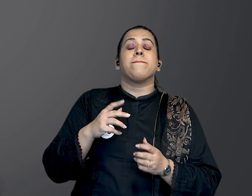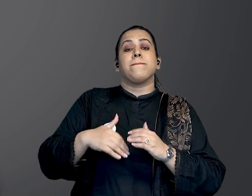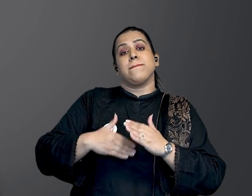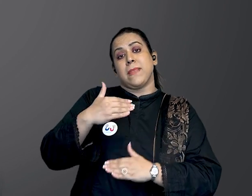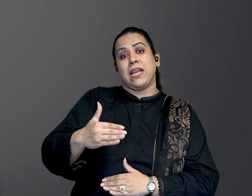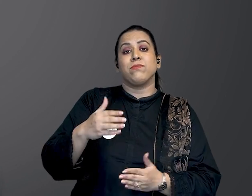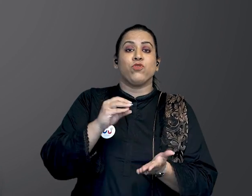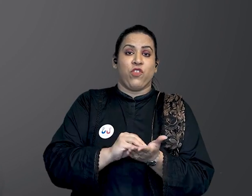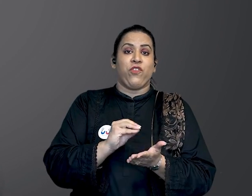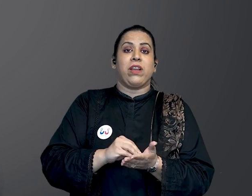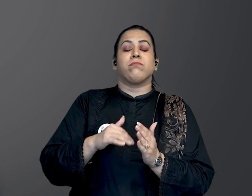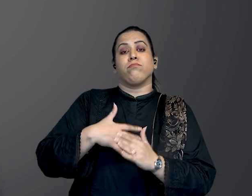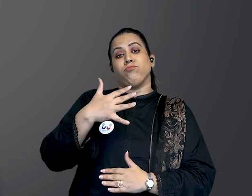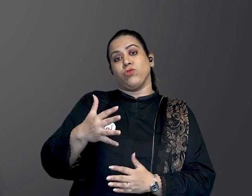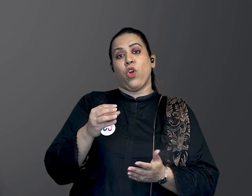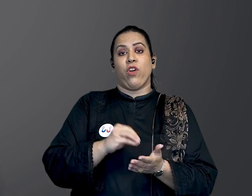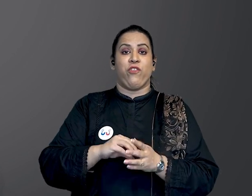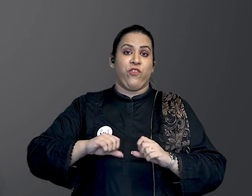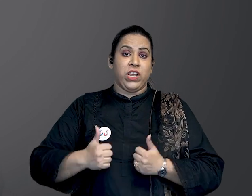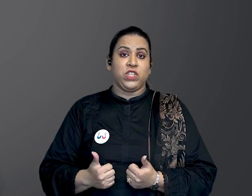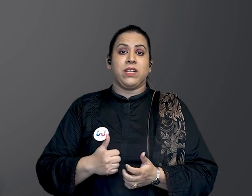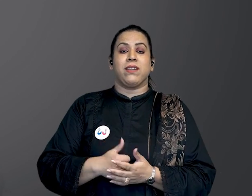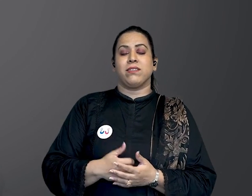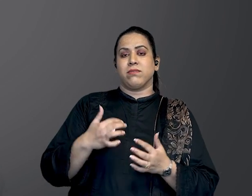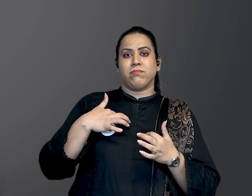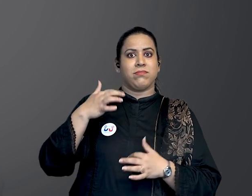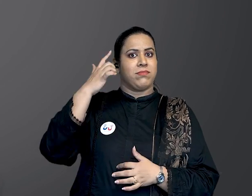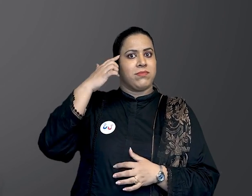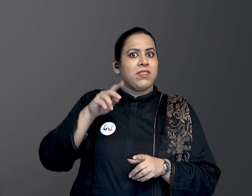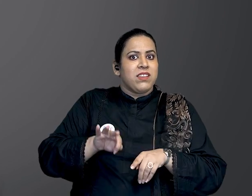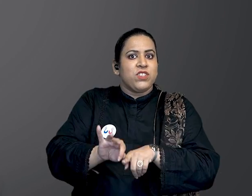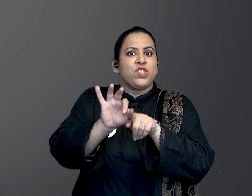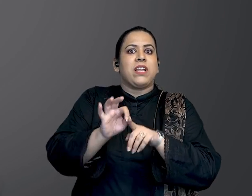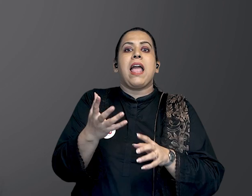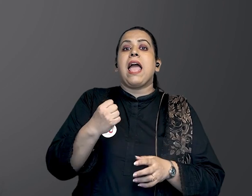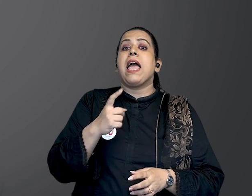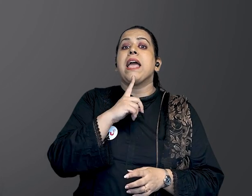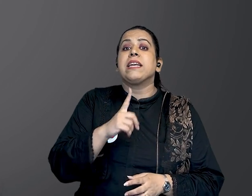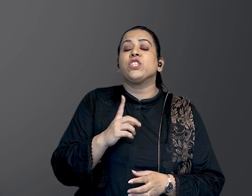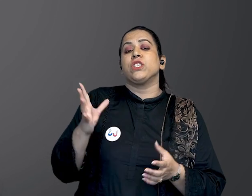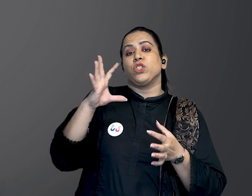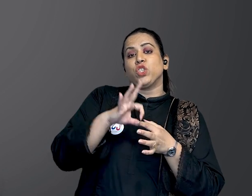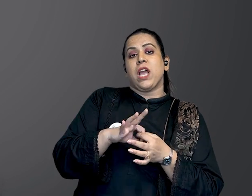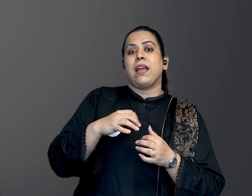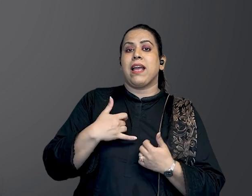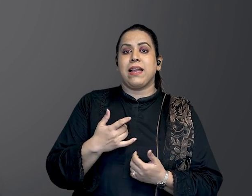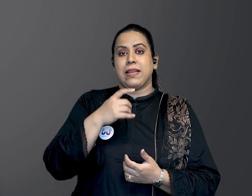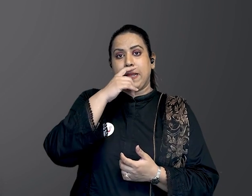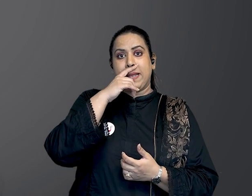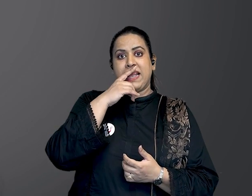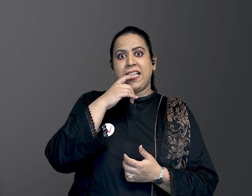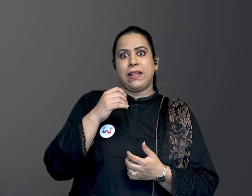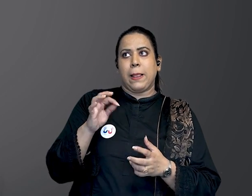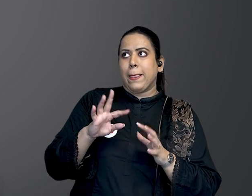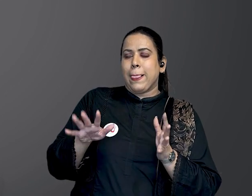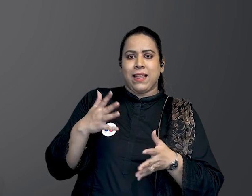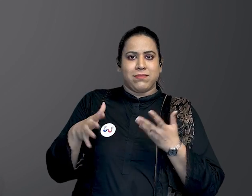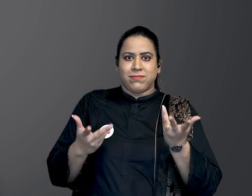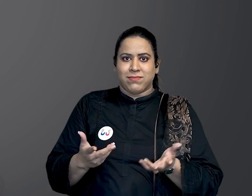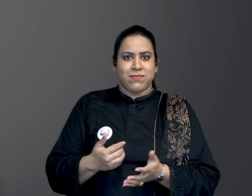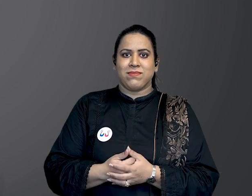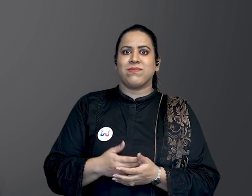Nutrition, health and fitness, and certainly tasty food has to be infused in order for us to live that